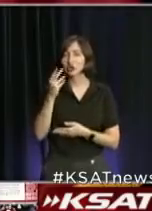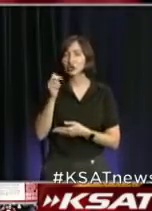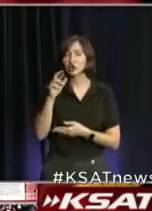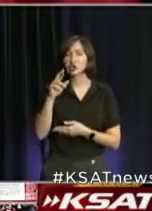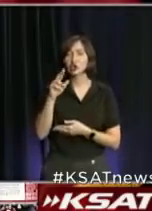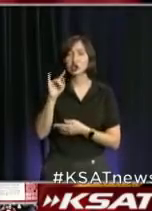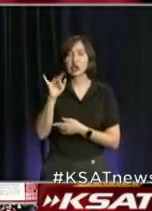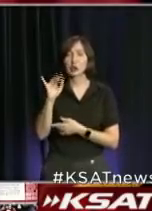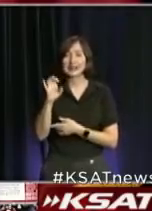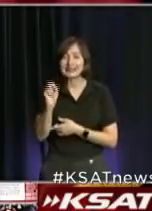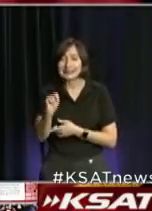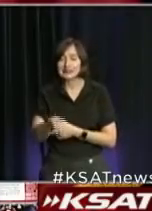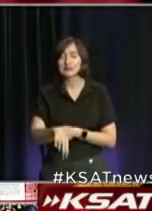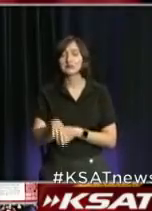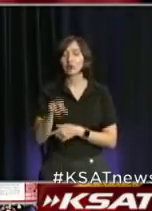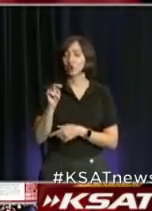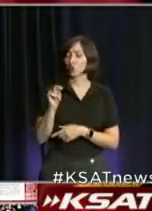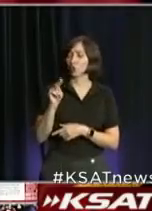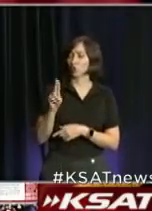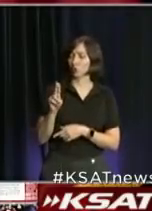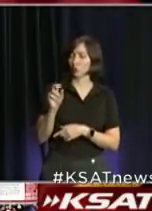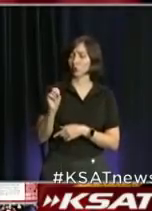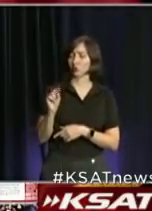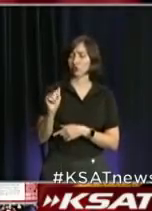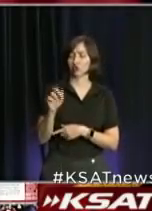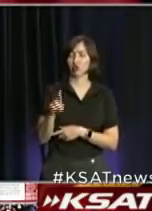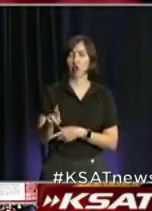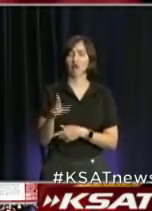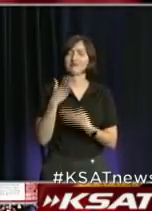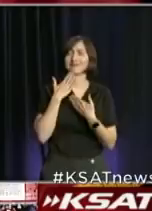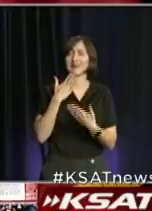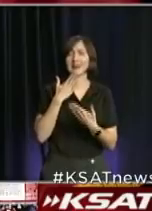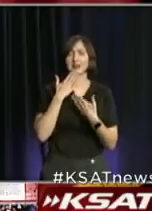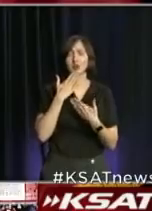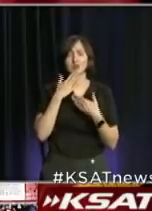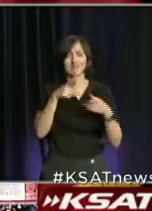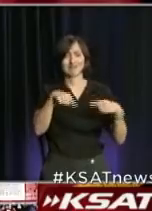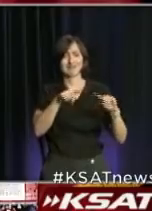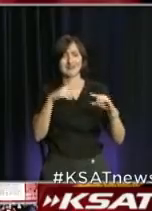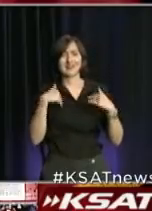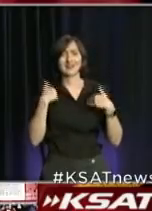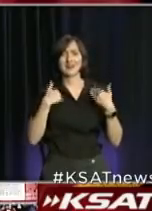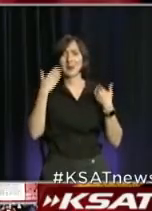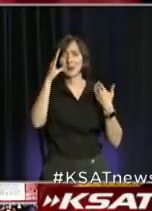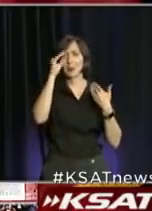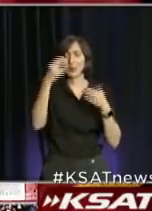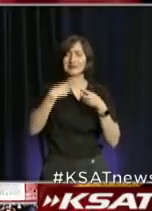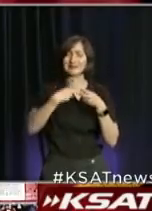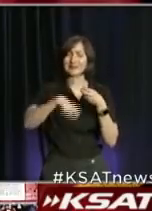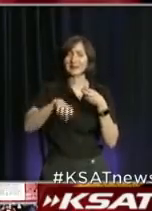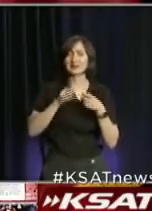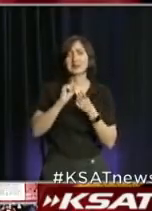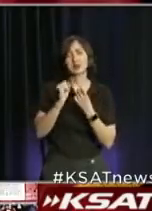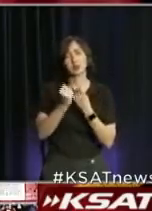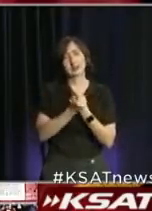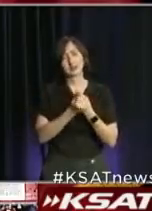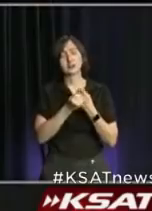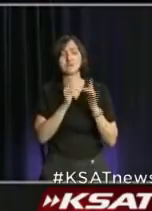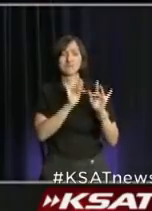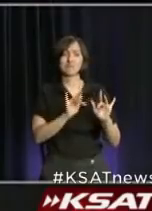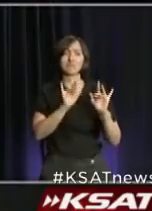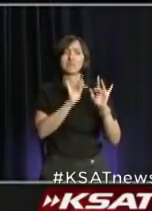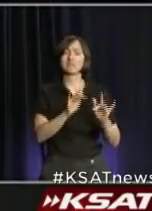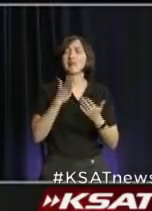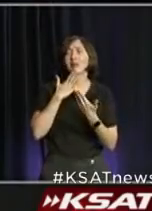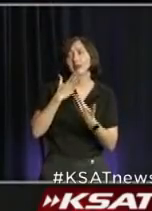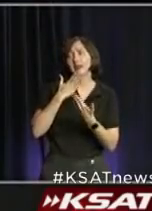have helped. You've helped some young boys that were in a very, very difficult situation. So thank you all very much for